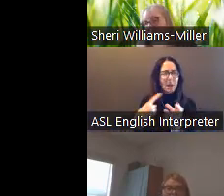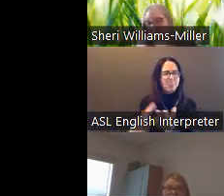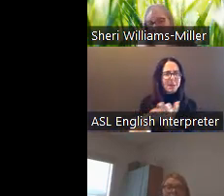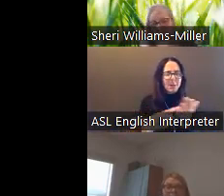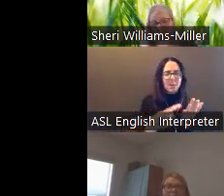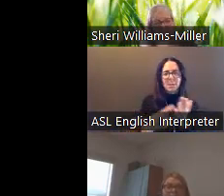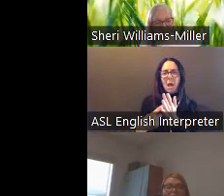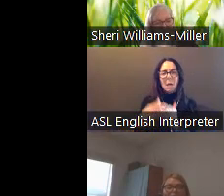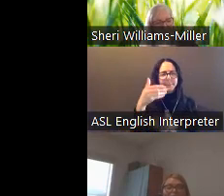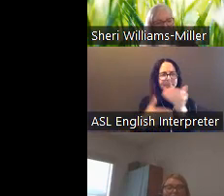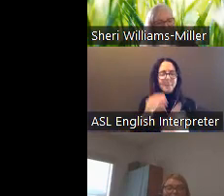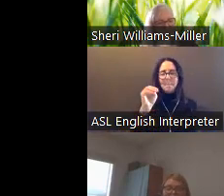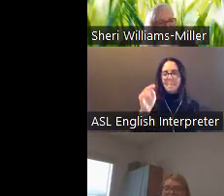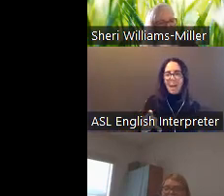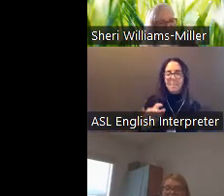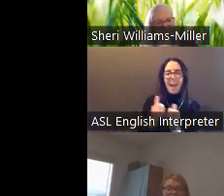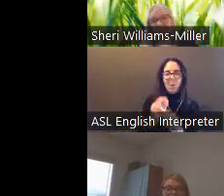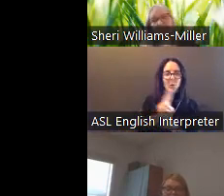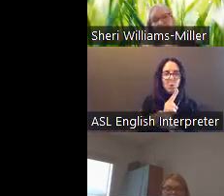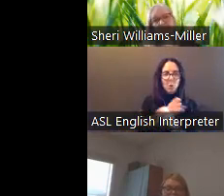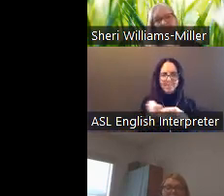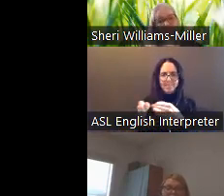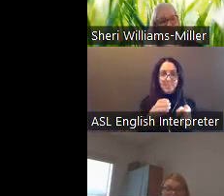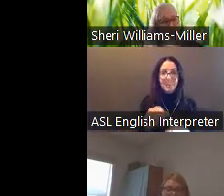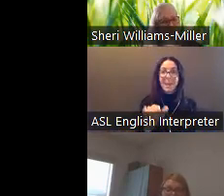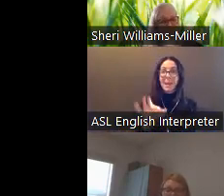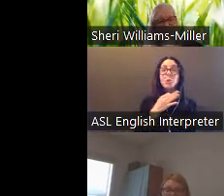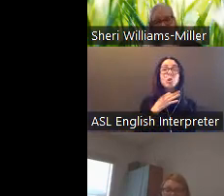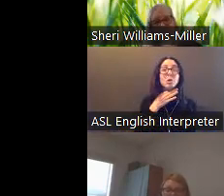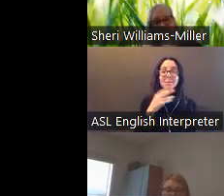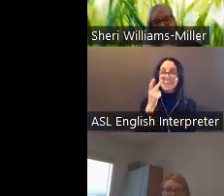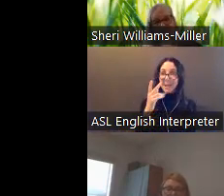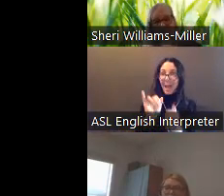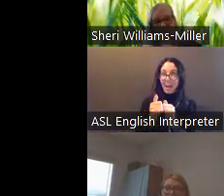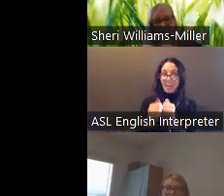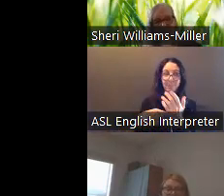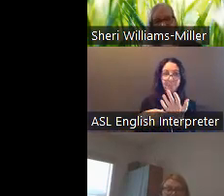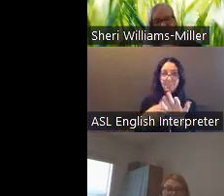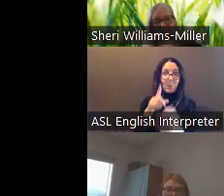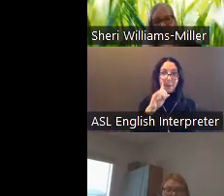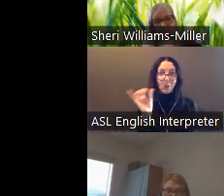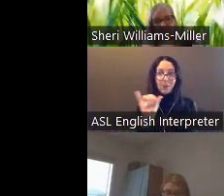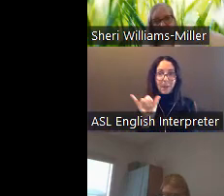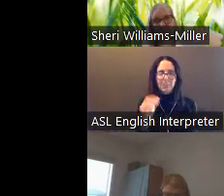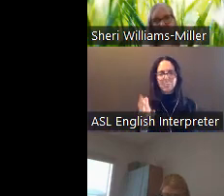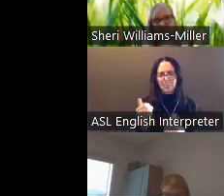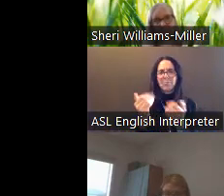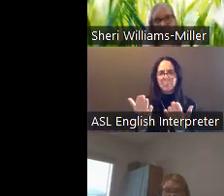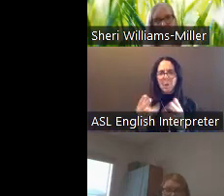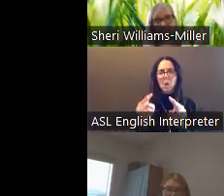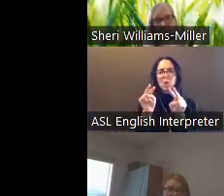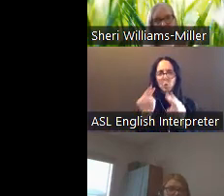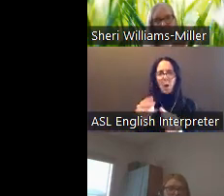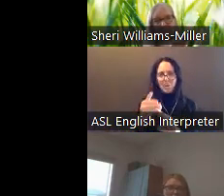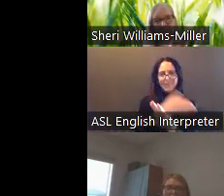map. So if you'd like to see how that worked, I highly encourage you to take a look at that webinar.